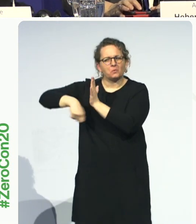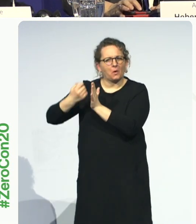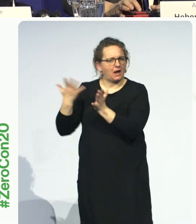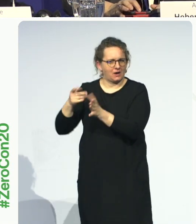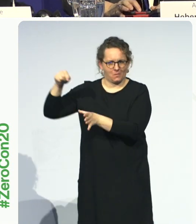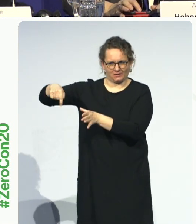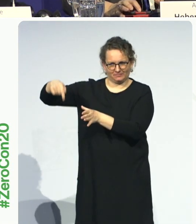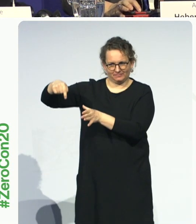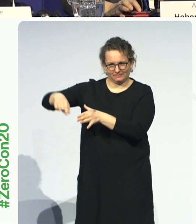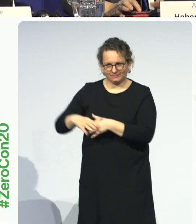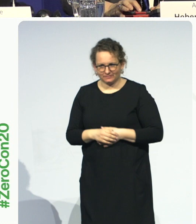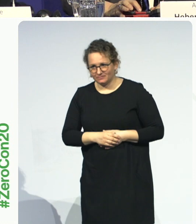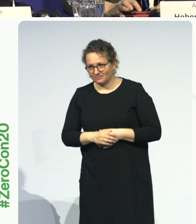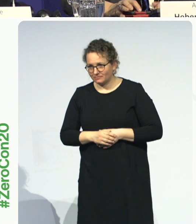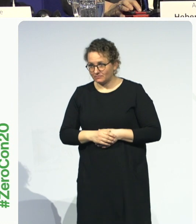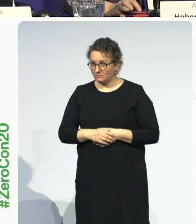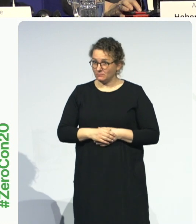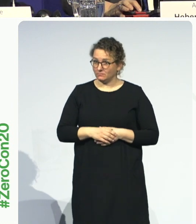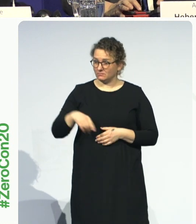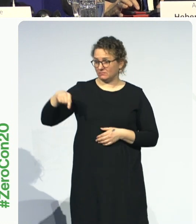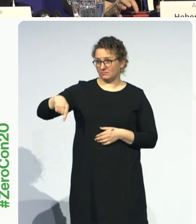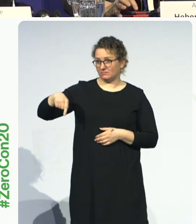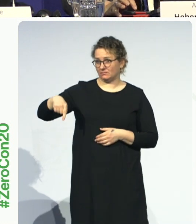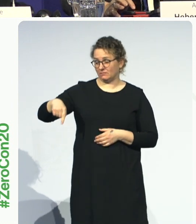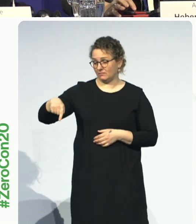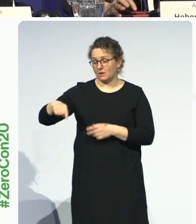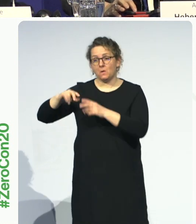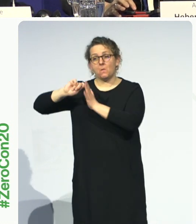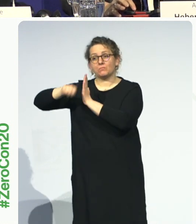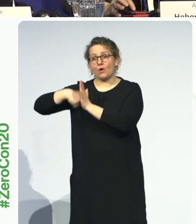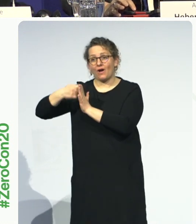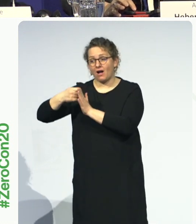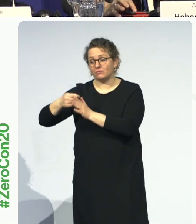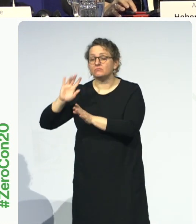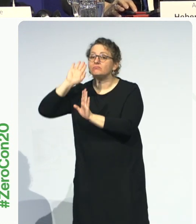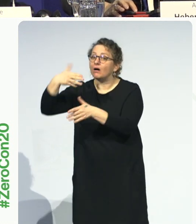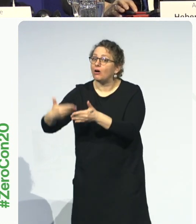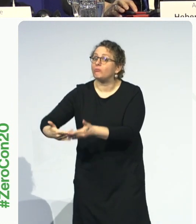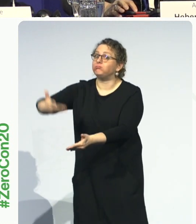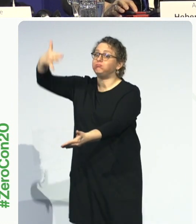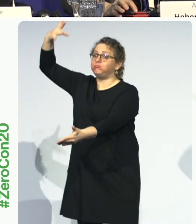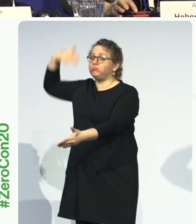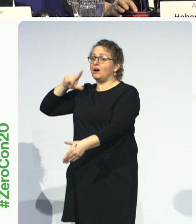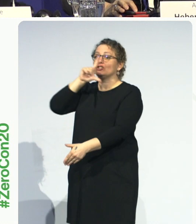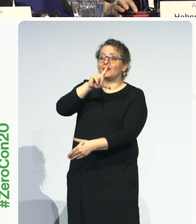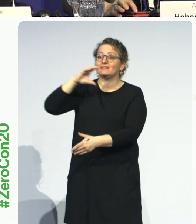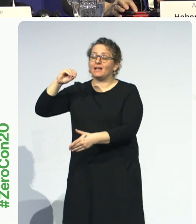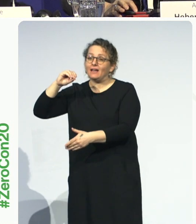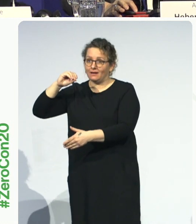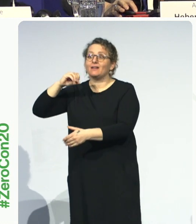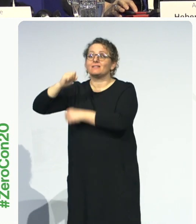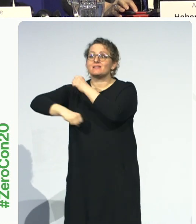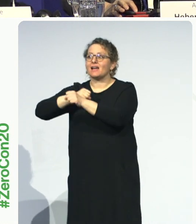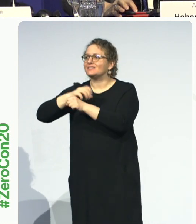Really, this project started about 20 years ago with my colleague Kathy Johnson, with her work in trying to